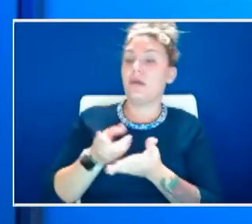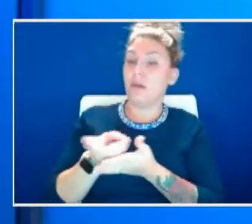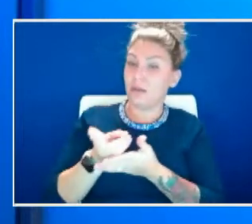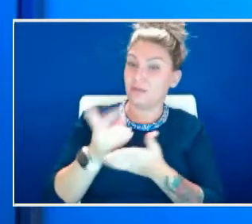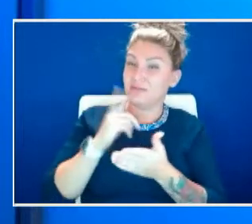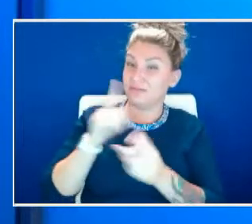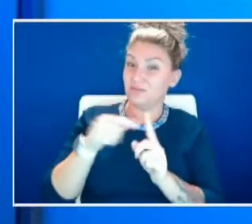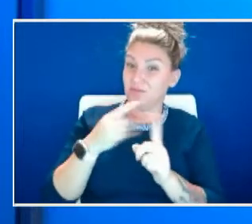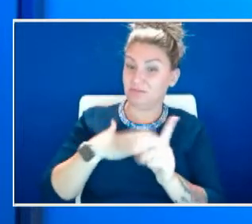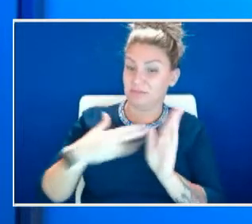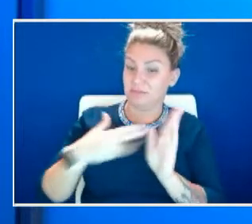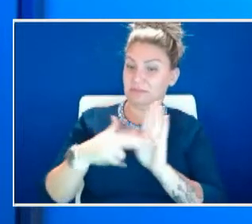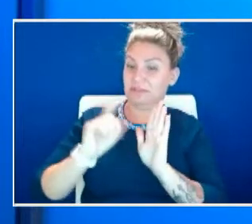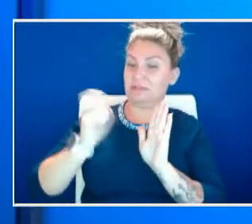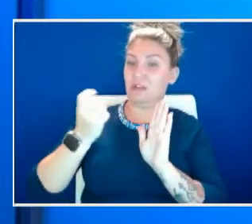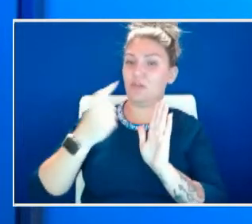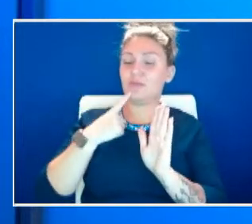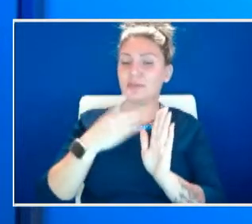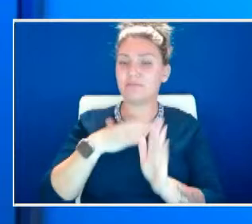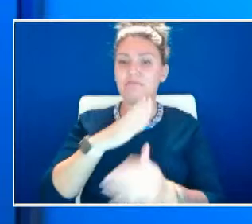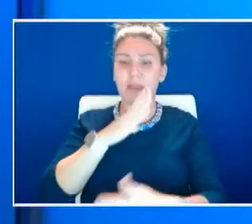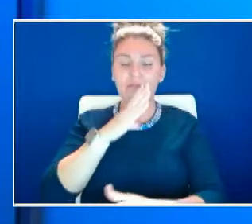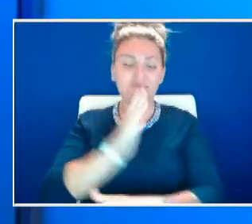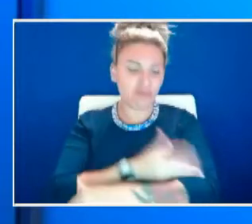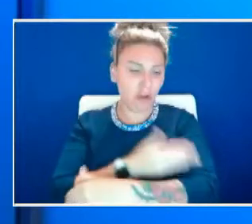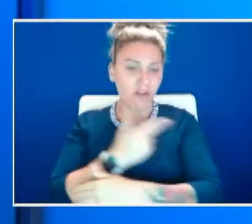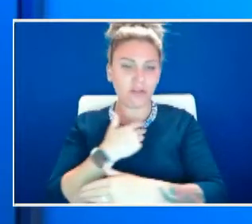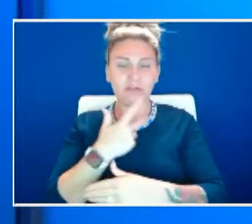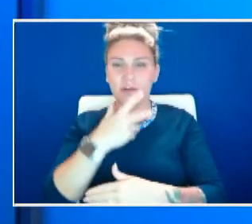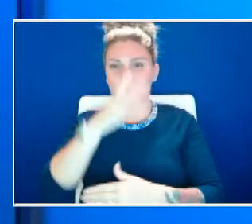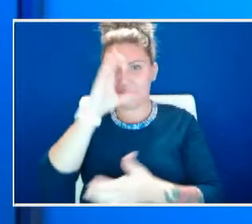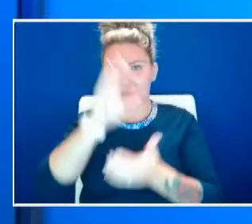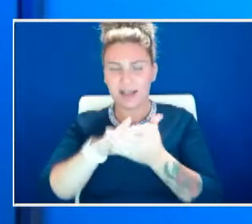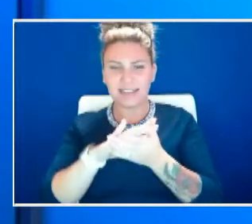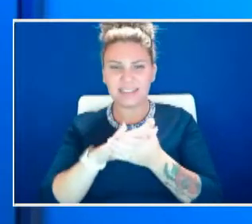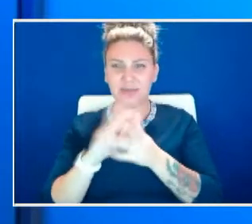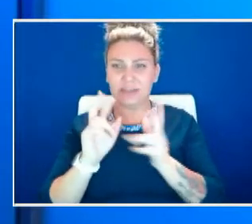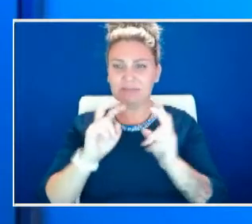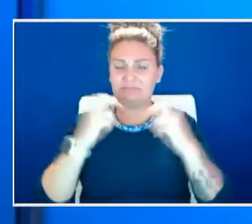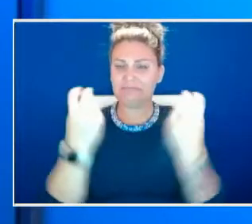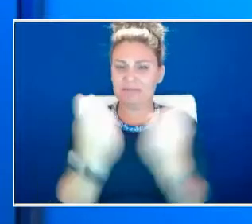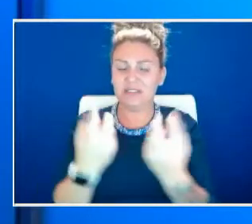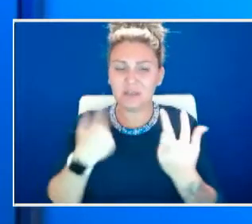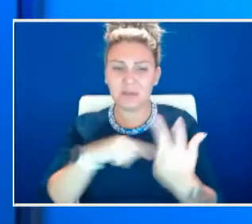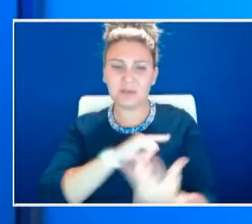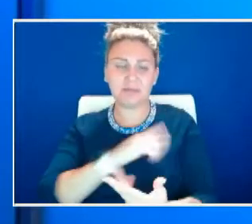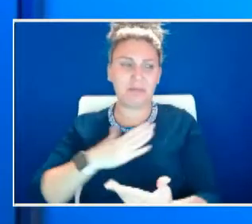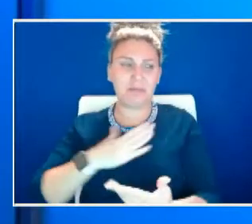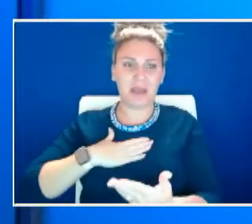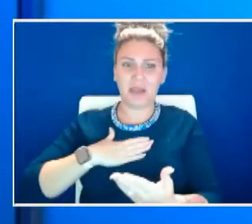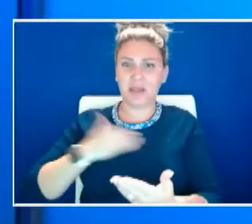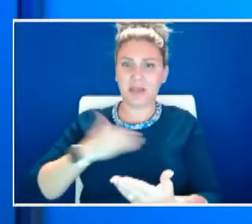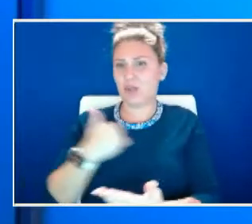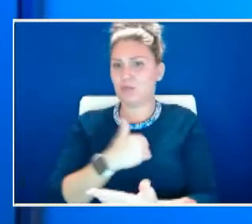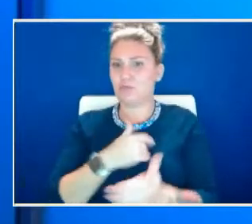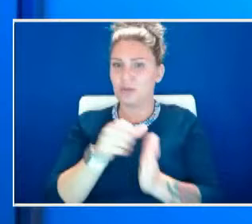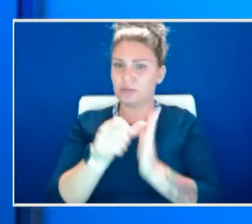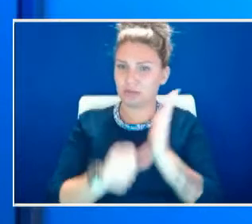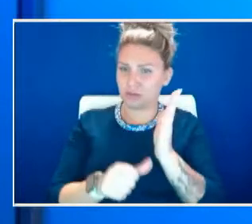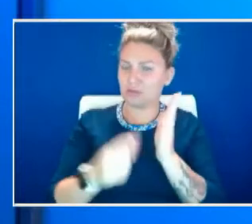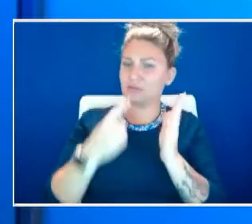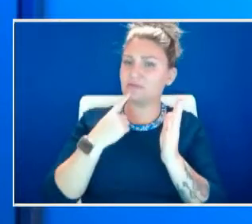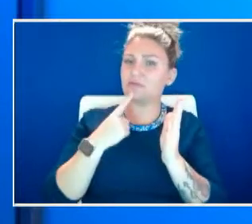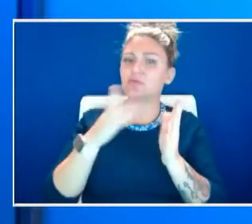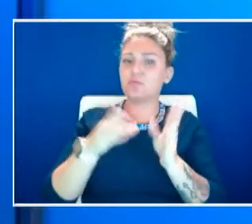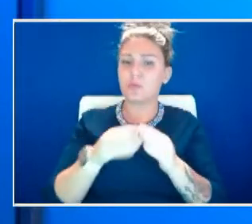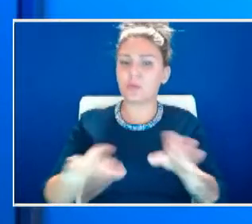diagnosis and my daughter and my husband were sitting there with me, and my breast surgeon said, "You will lose your breast